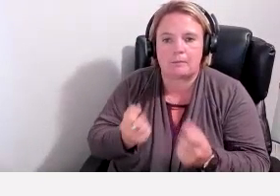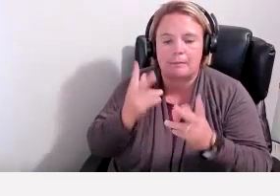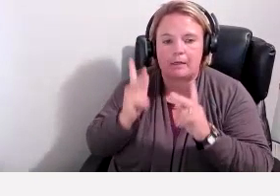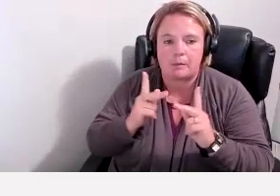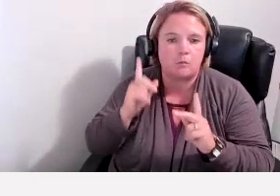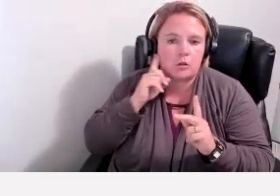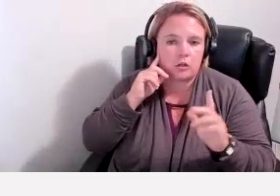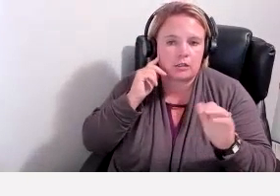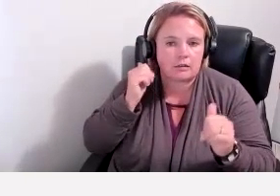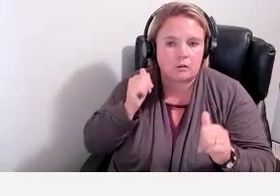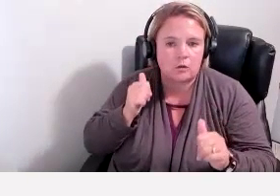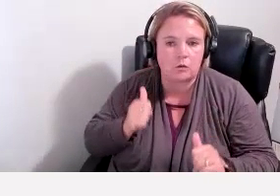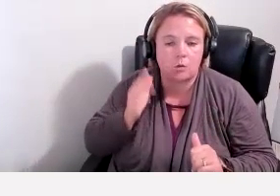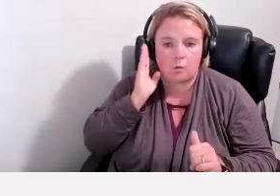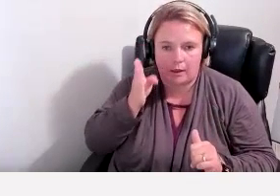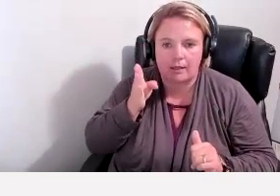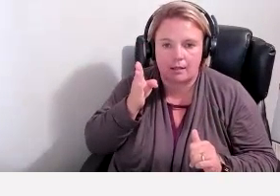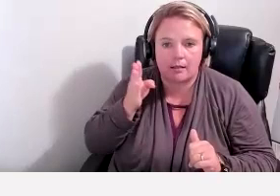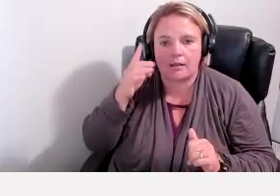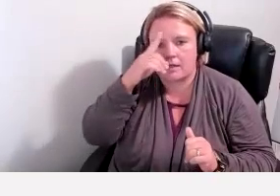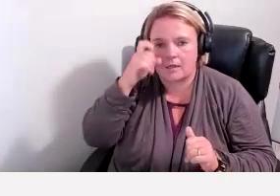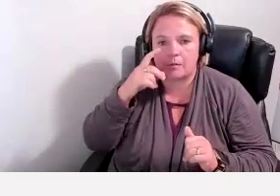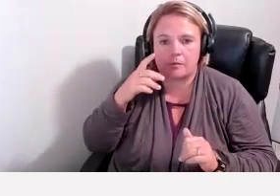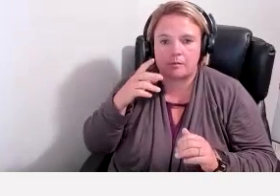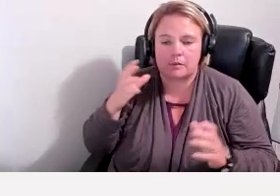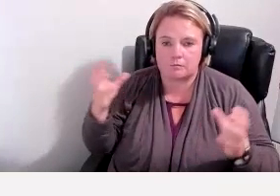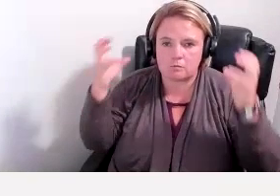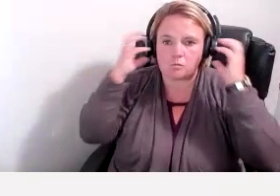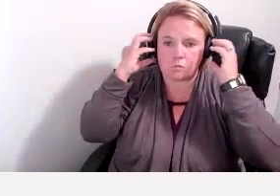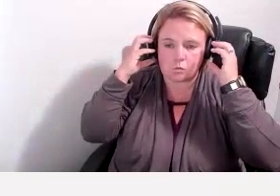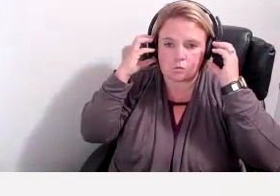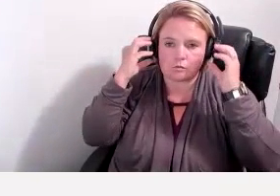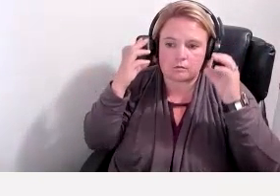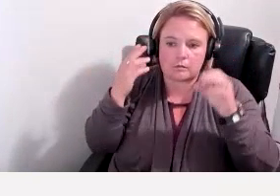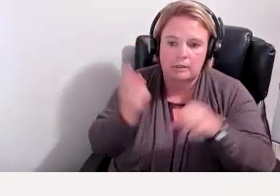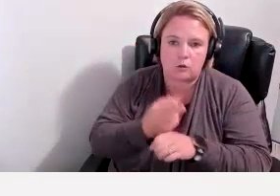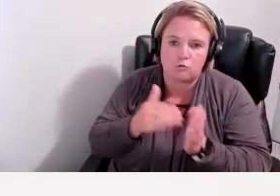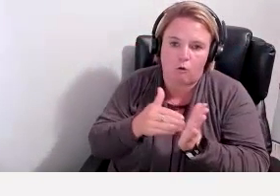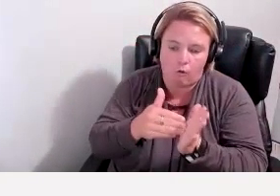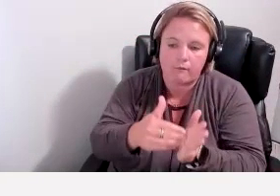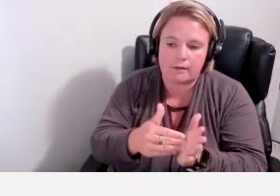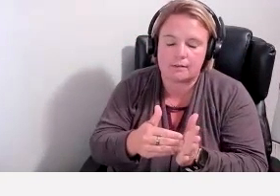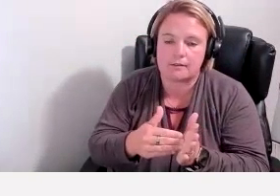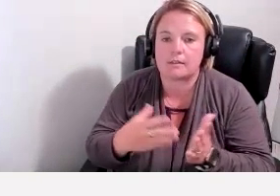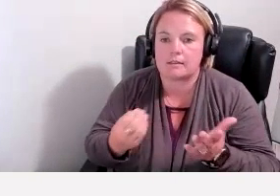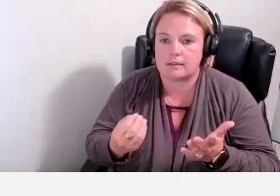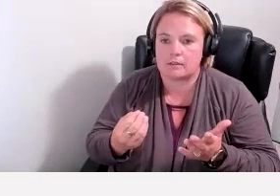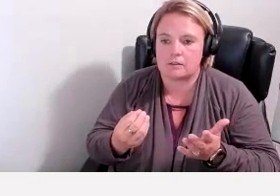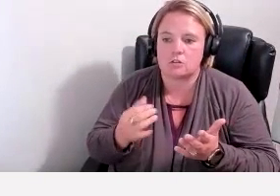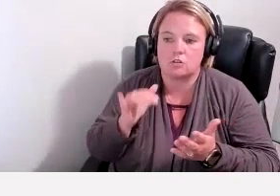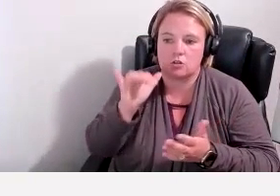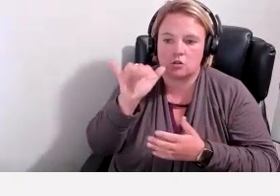whose hearing is minimized just because of, regular use. So that's where captions really come